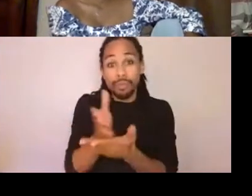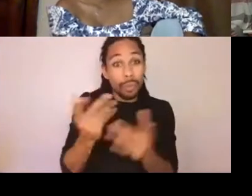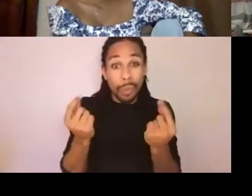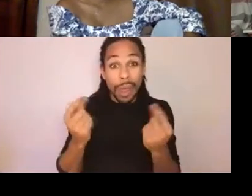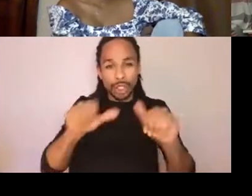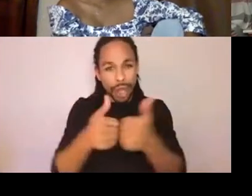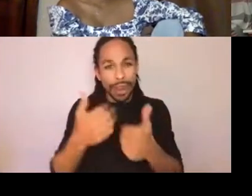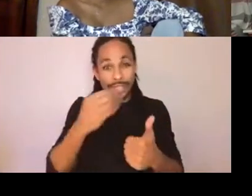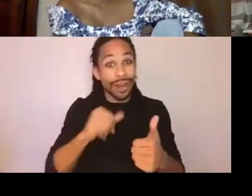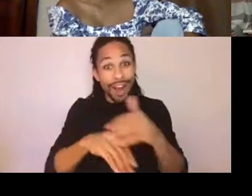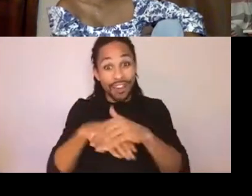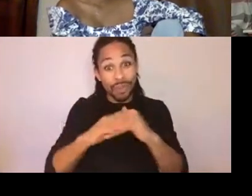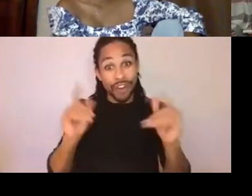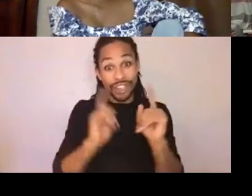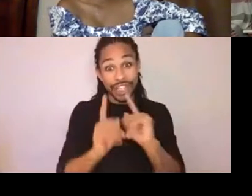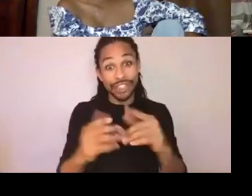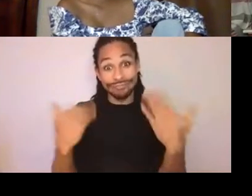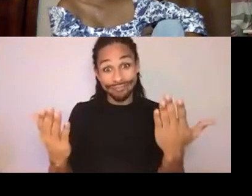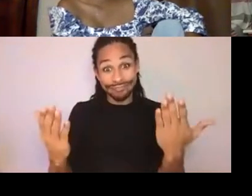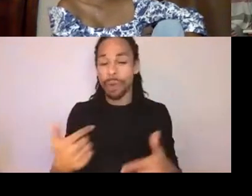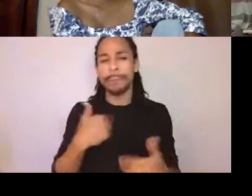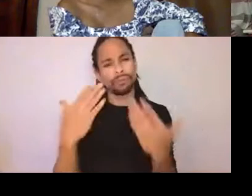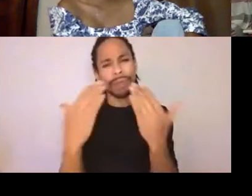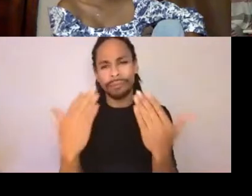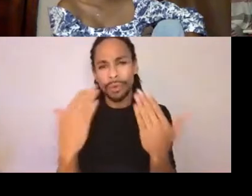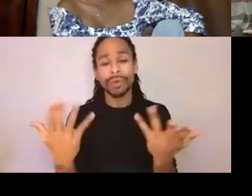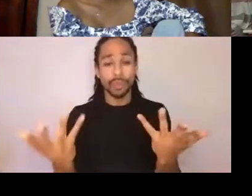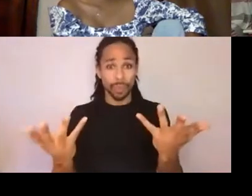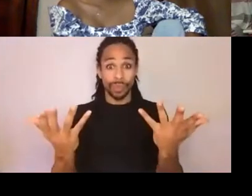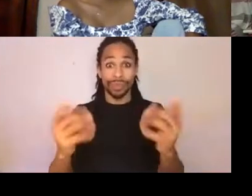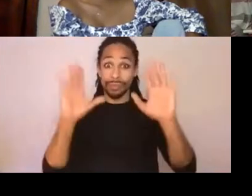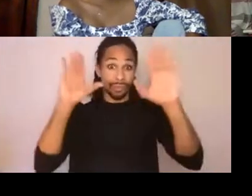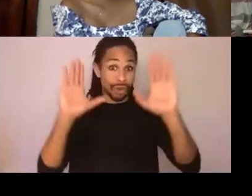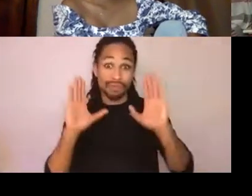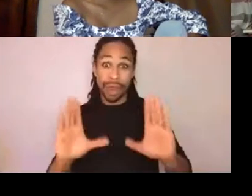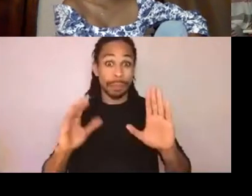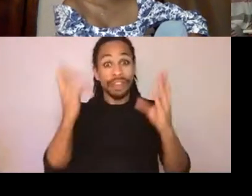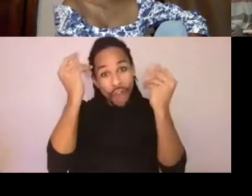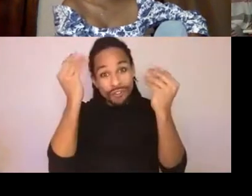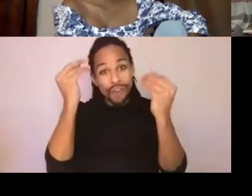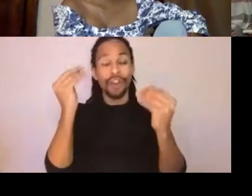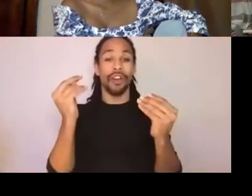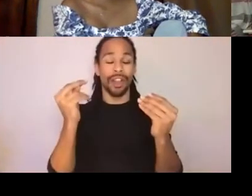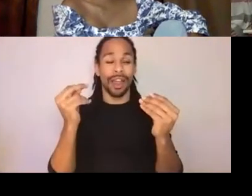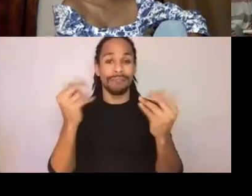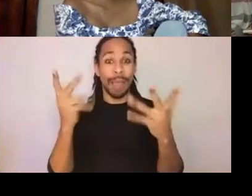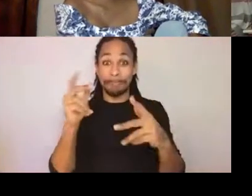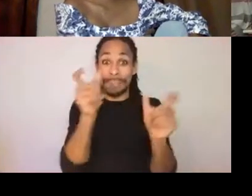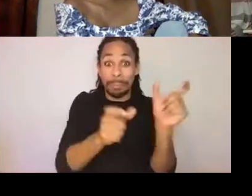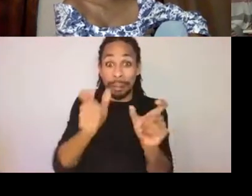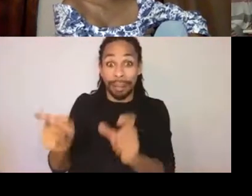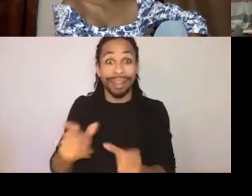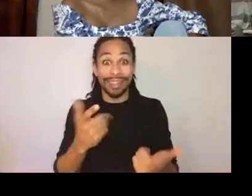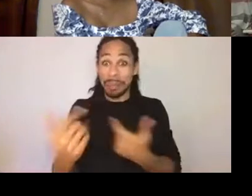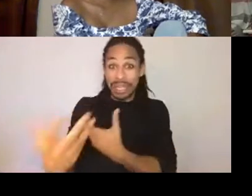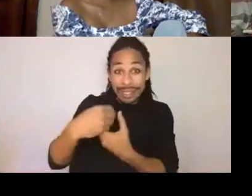And I'm so grateful to the incredibly thoughtful people,